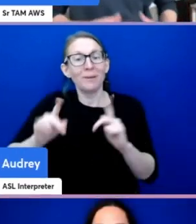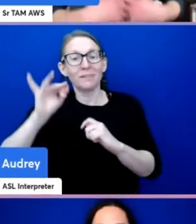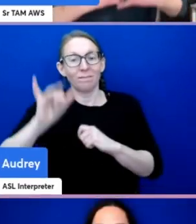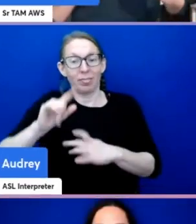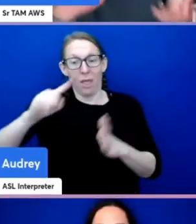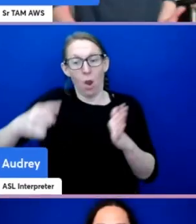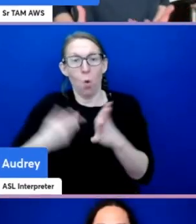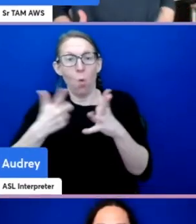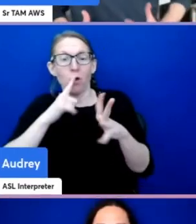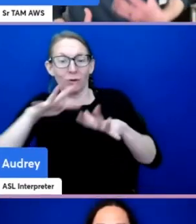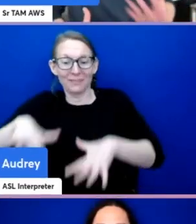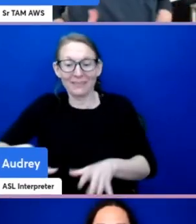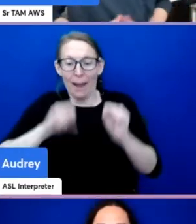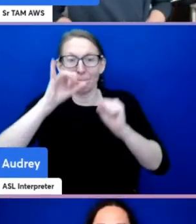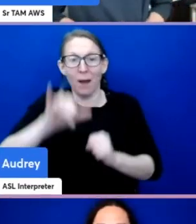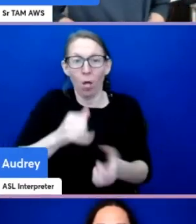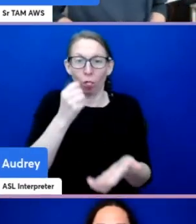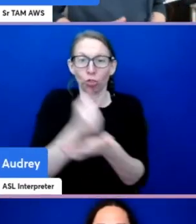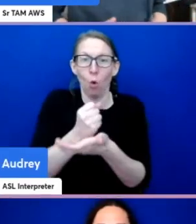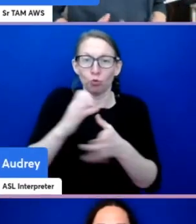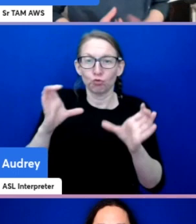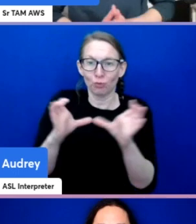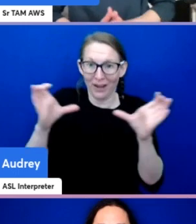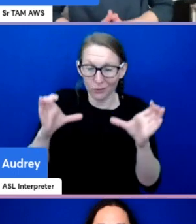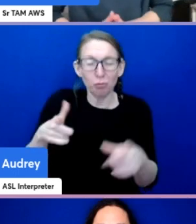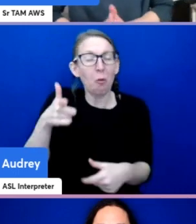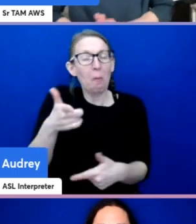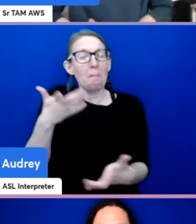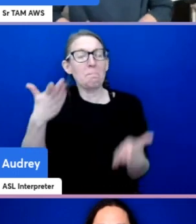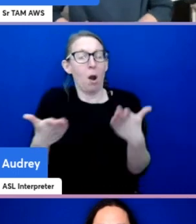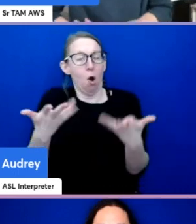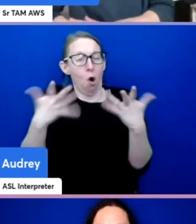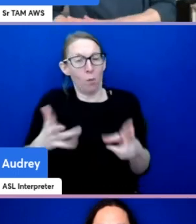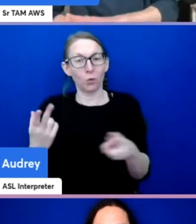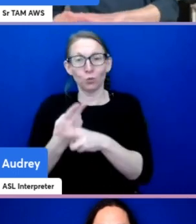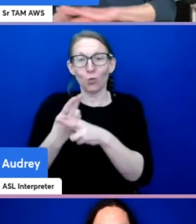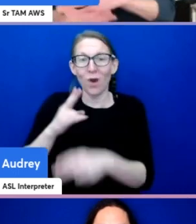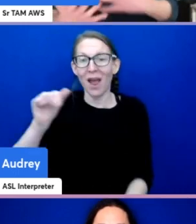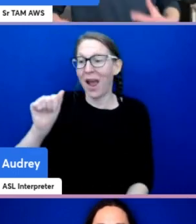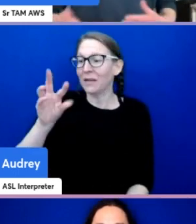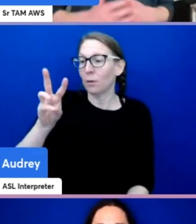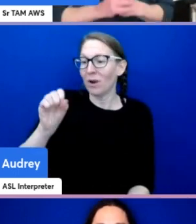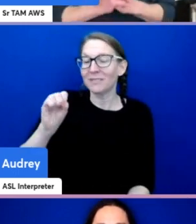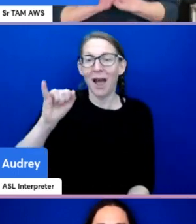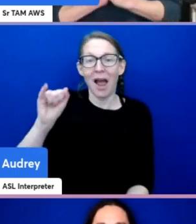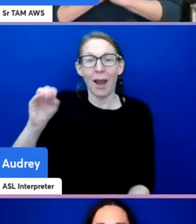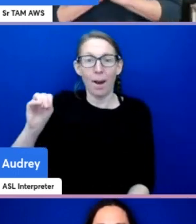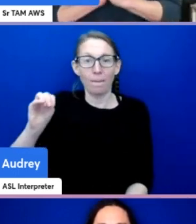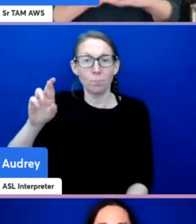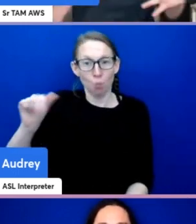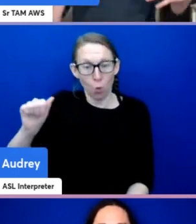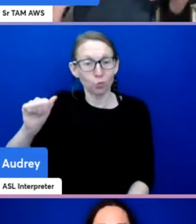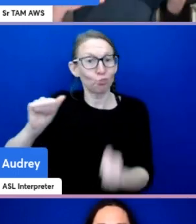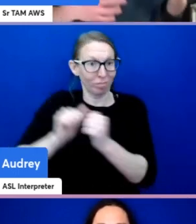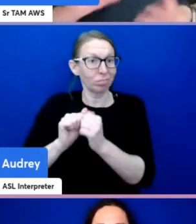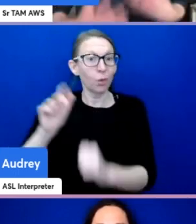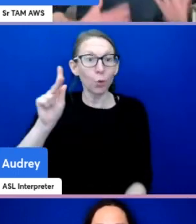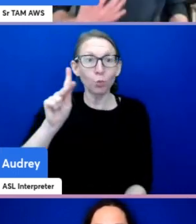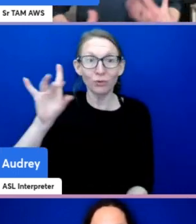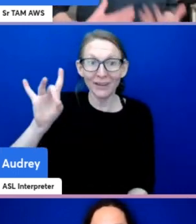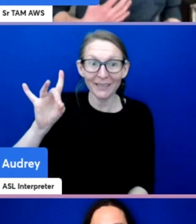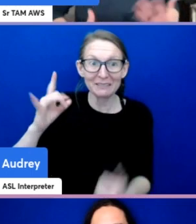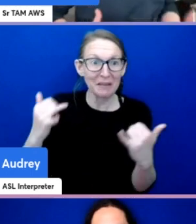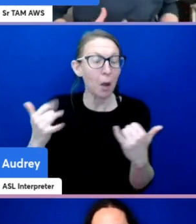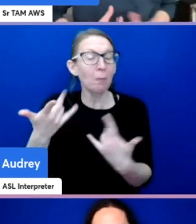by those credentials. You may already be using AWS IAM roles with Kubernetes today by